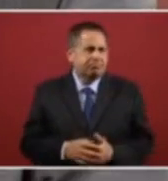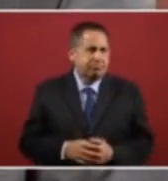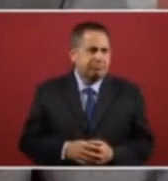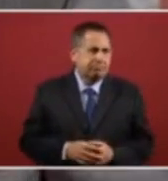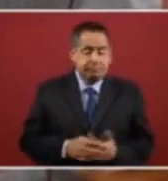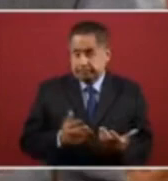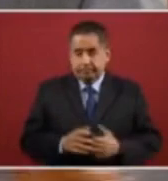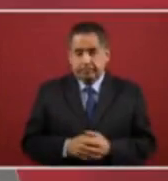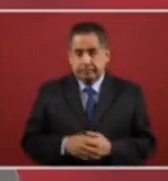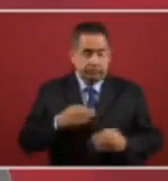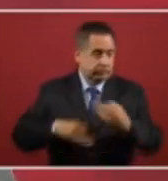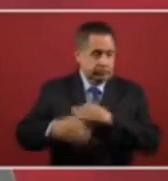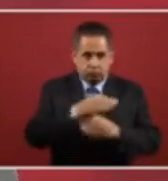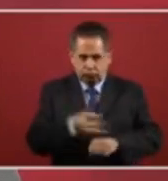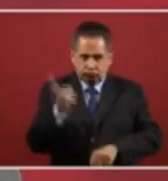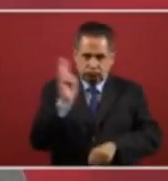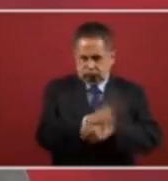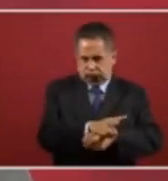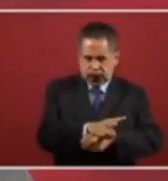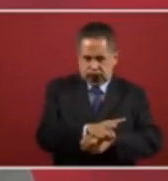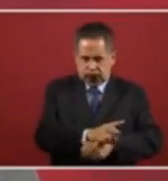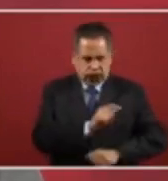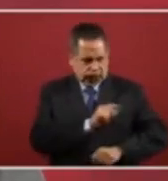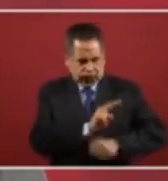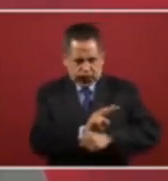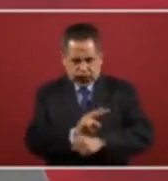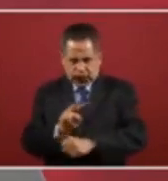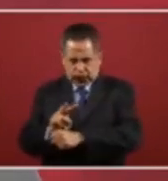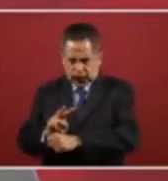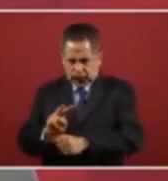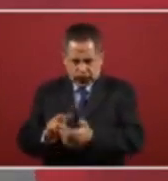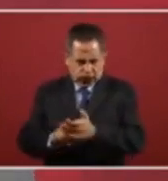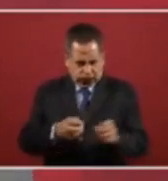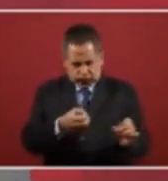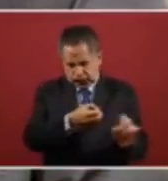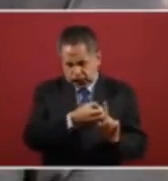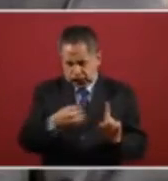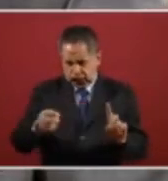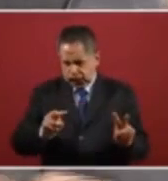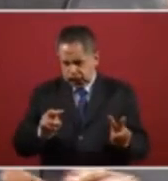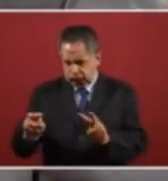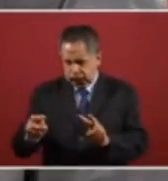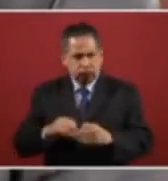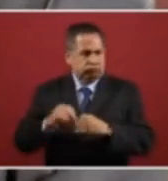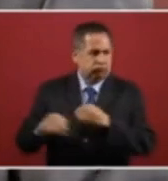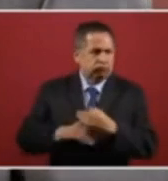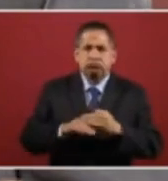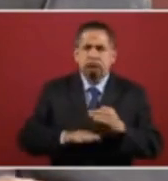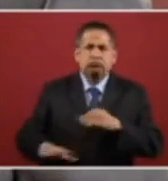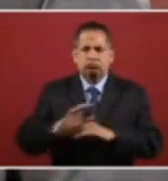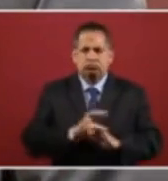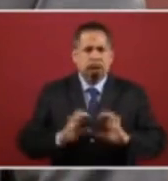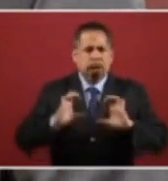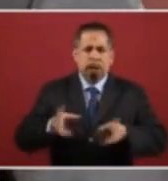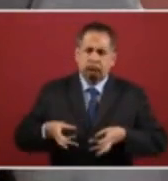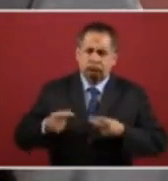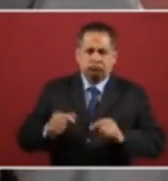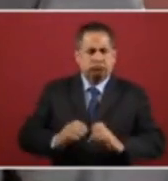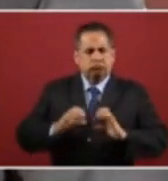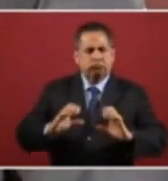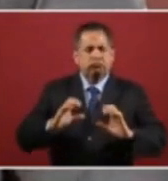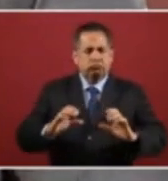So all of us, we need to be guardians. All of us need to be vigilant. All of us need